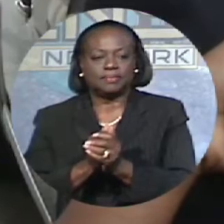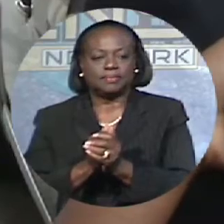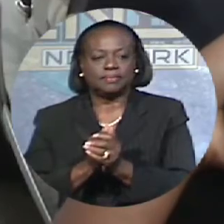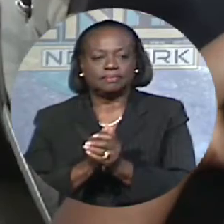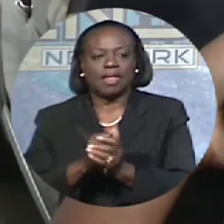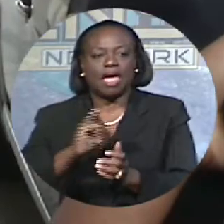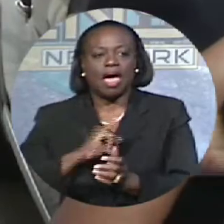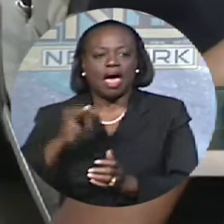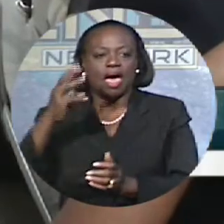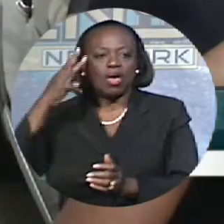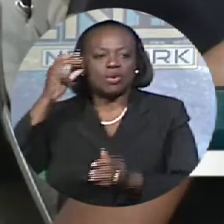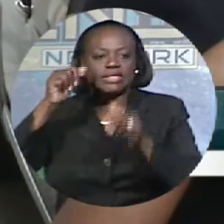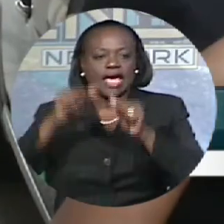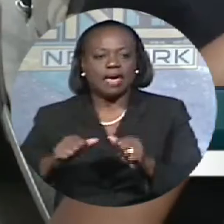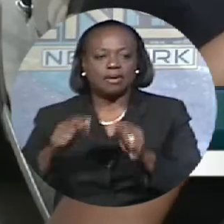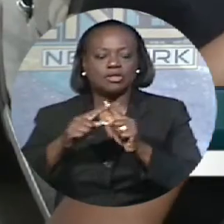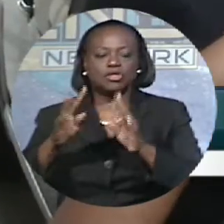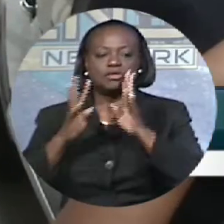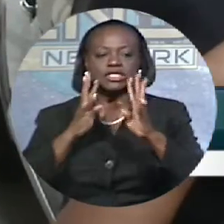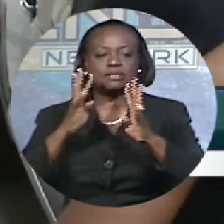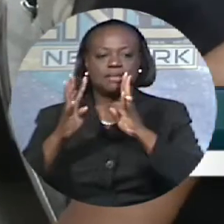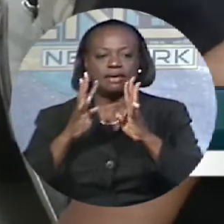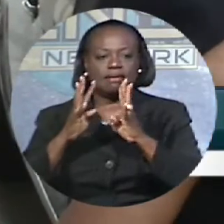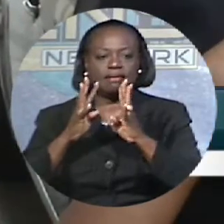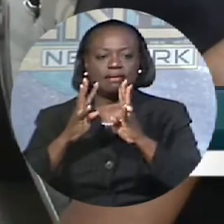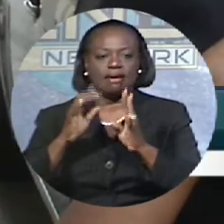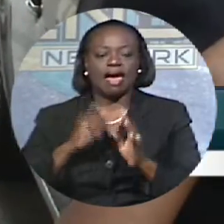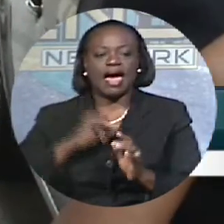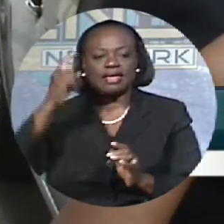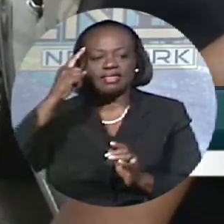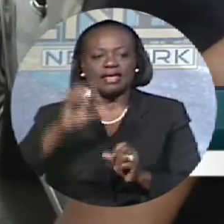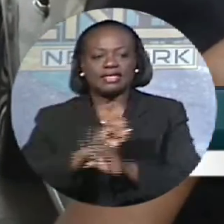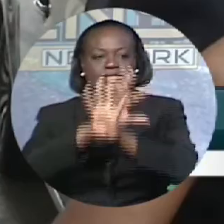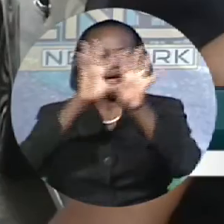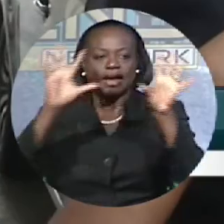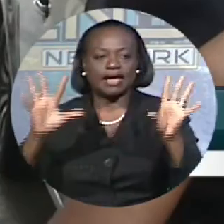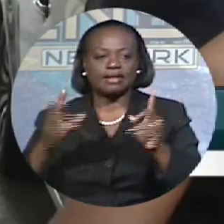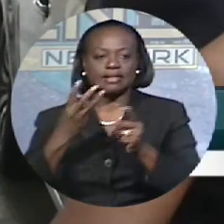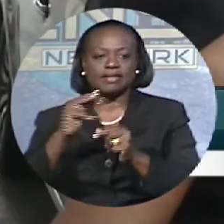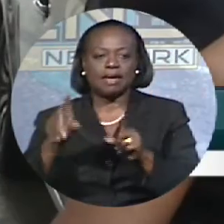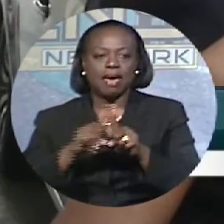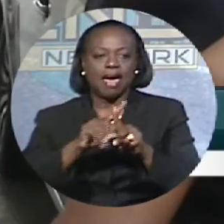I was able to speak, I think, as clearly to them as I could.